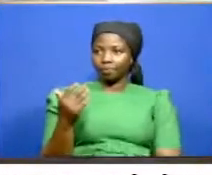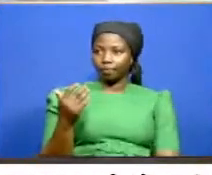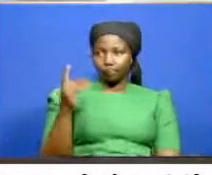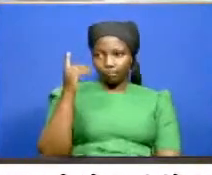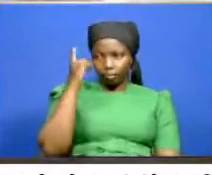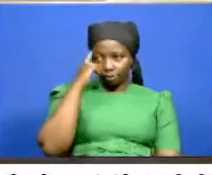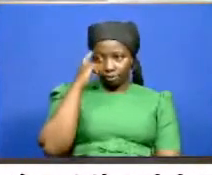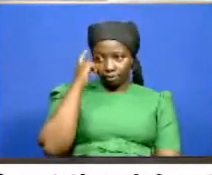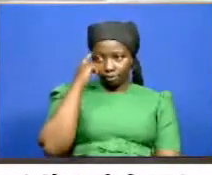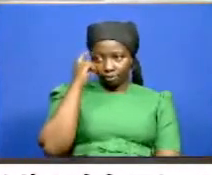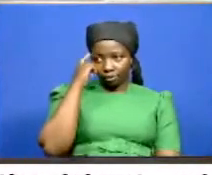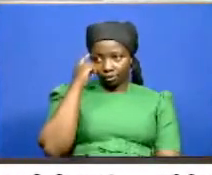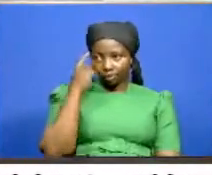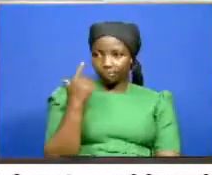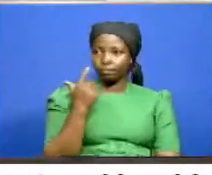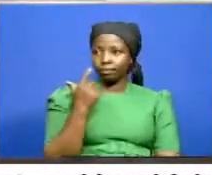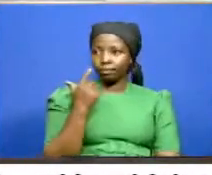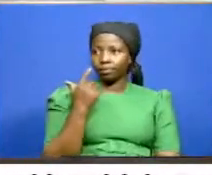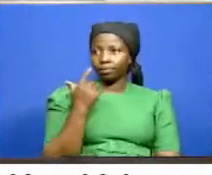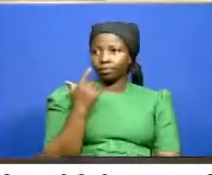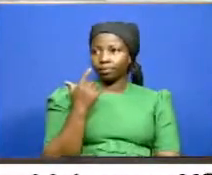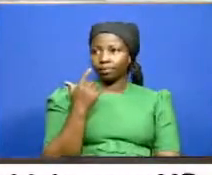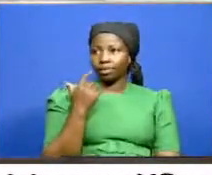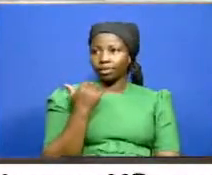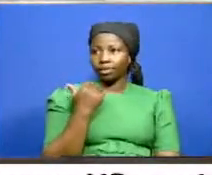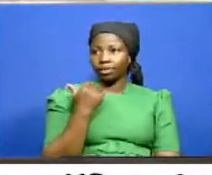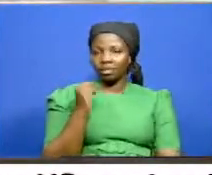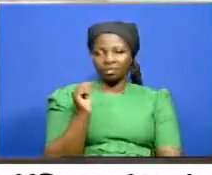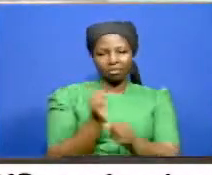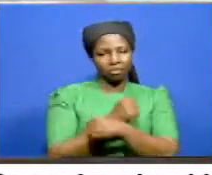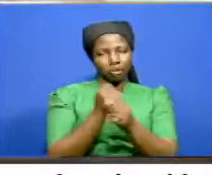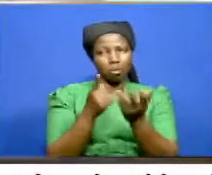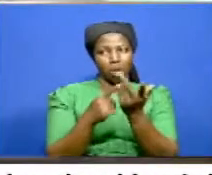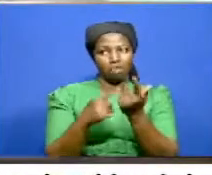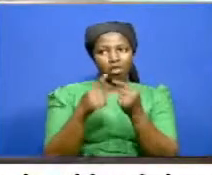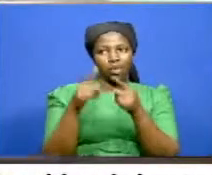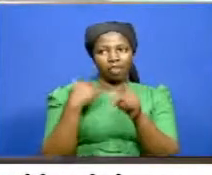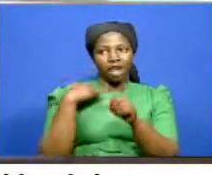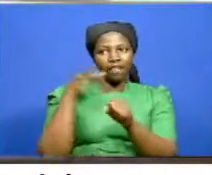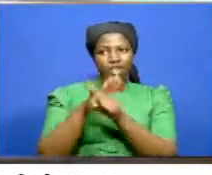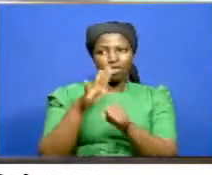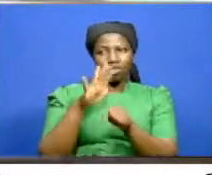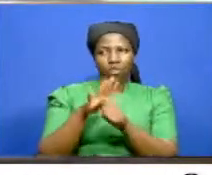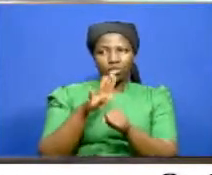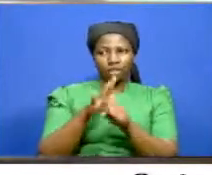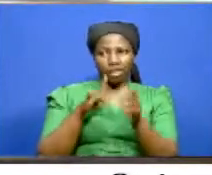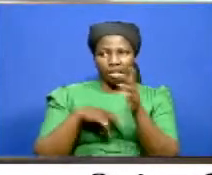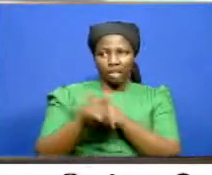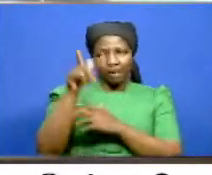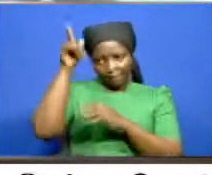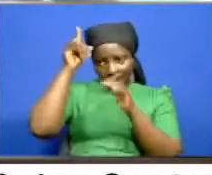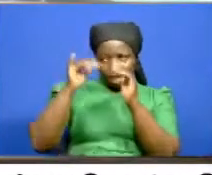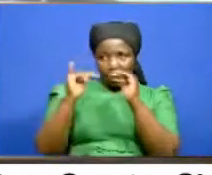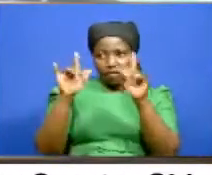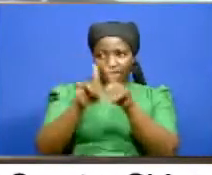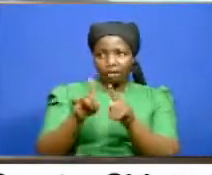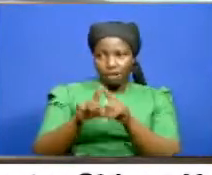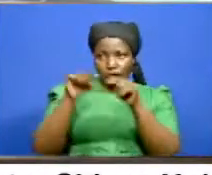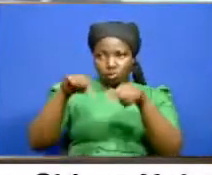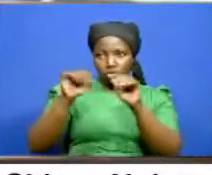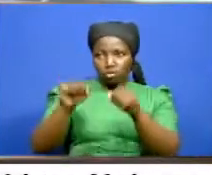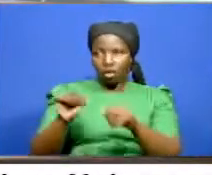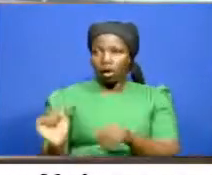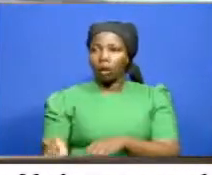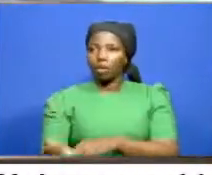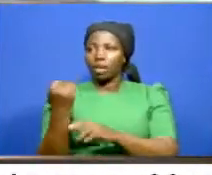I can't even give you count, but we have thousands of football academies at the grass, because even you today you can wake up, go and buy